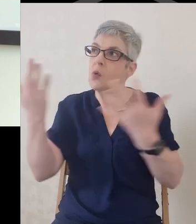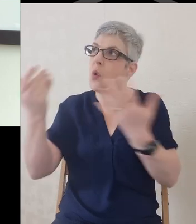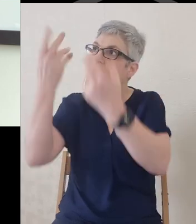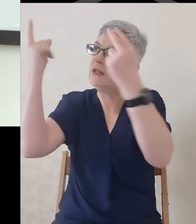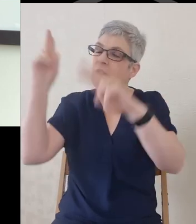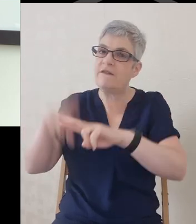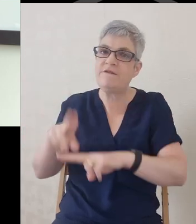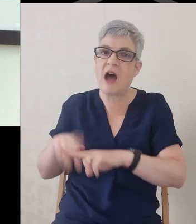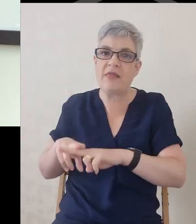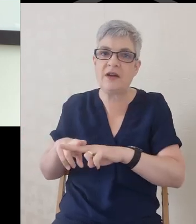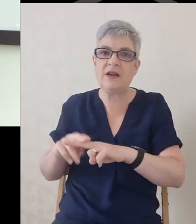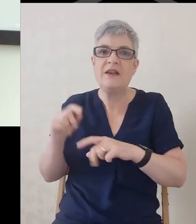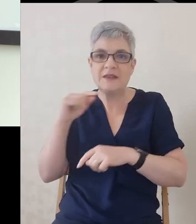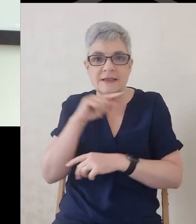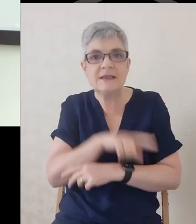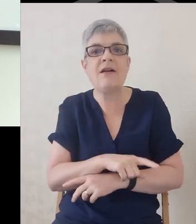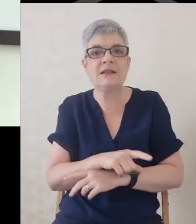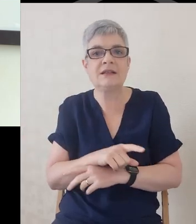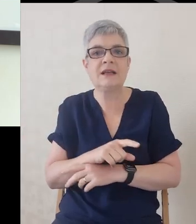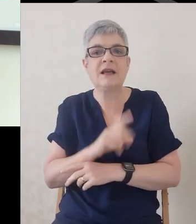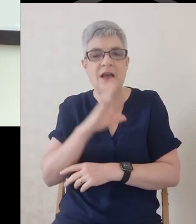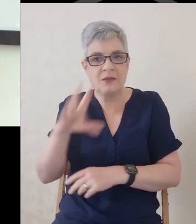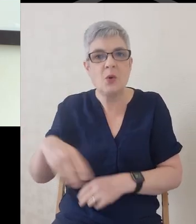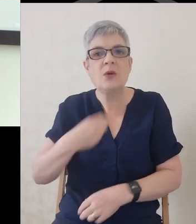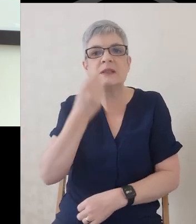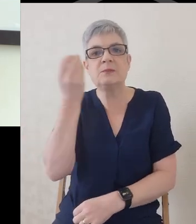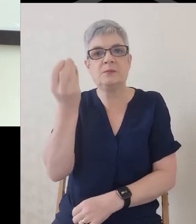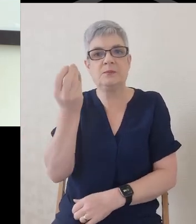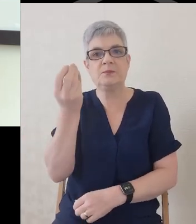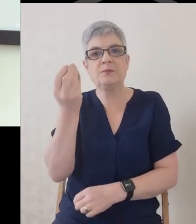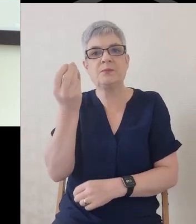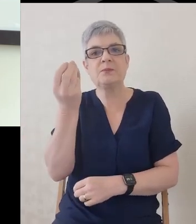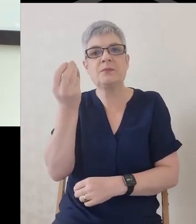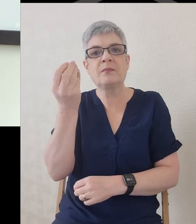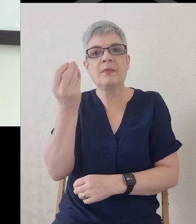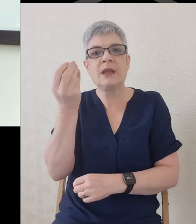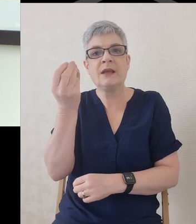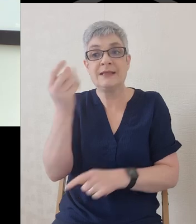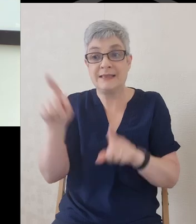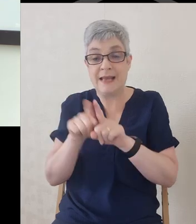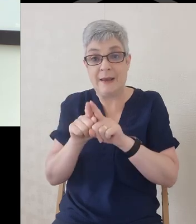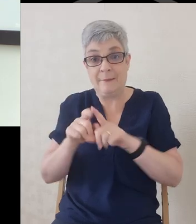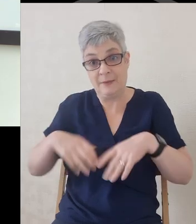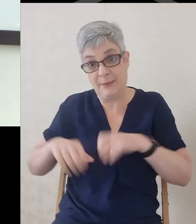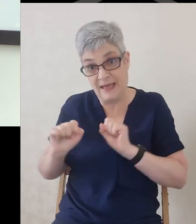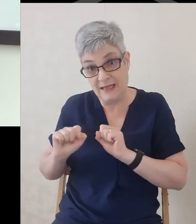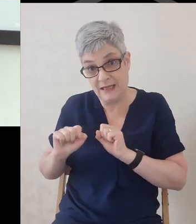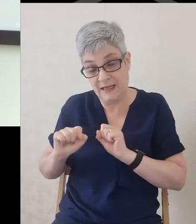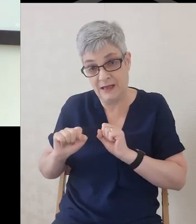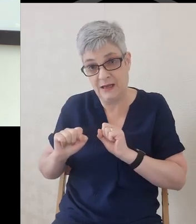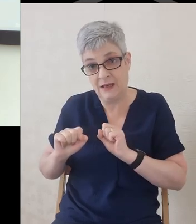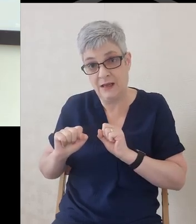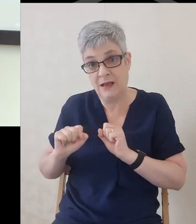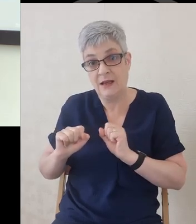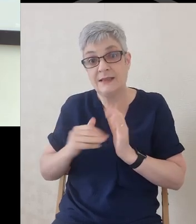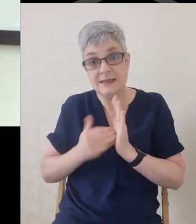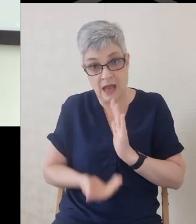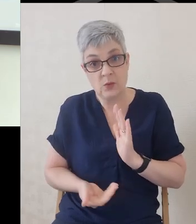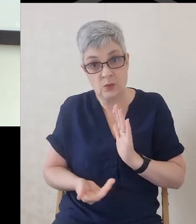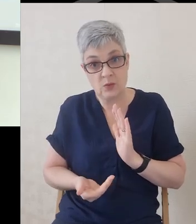Father and to the Son and to the Holy Ghost, as it was in the beginning, is